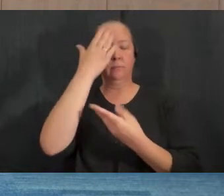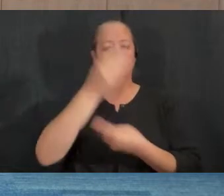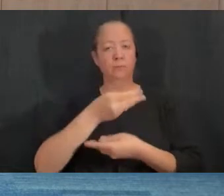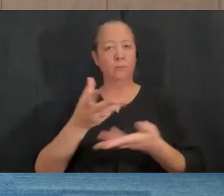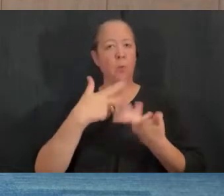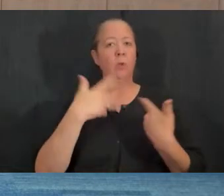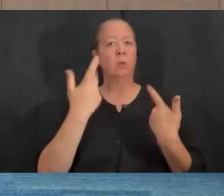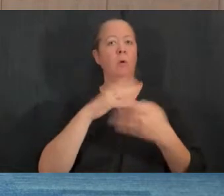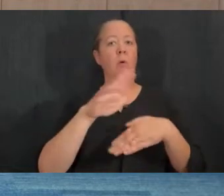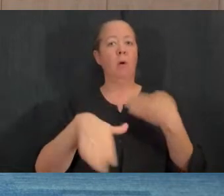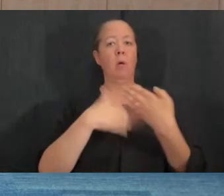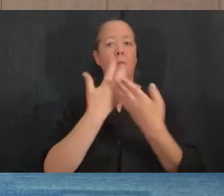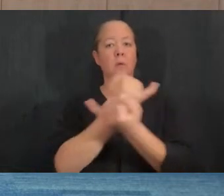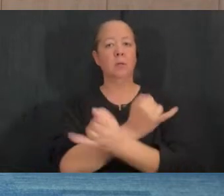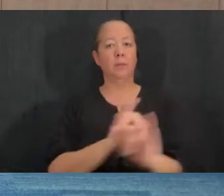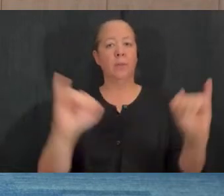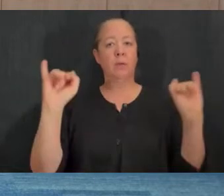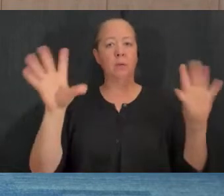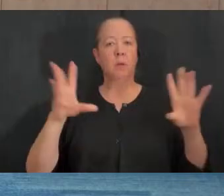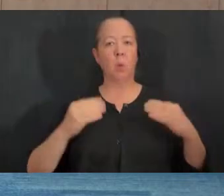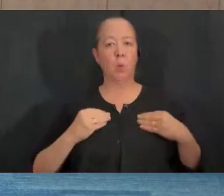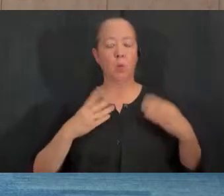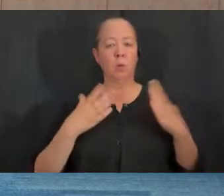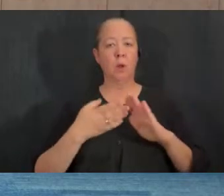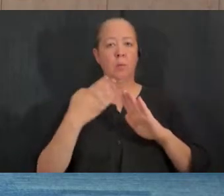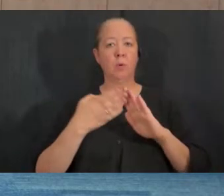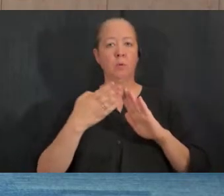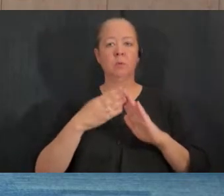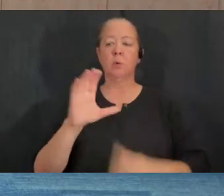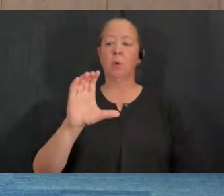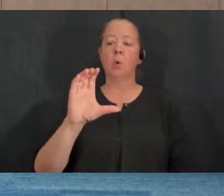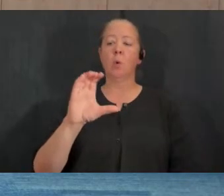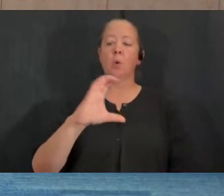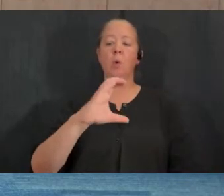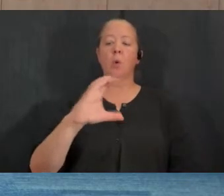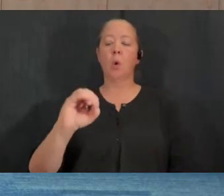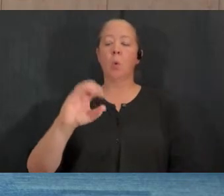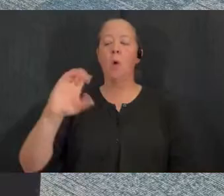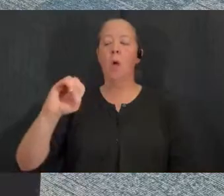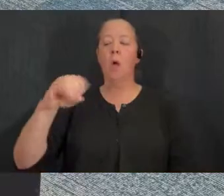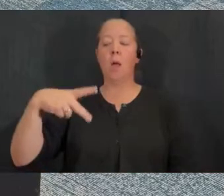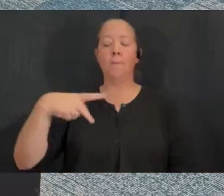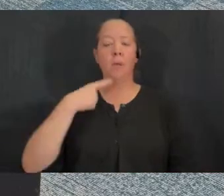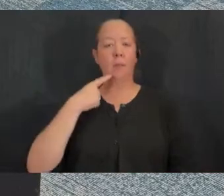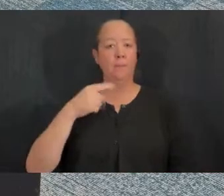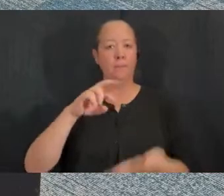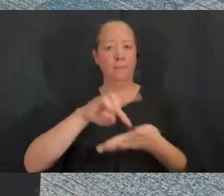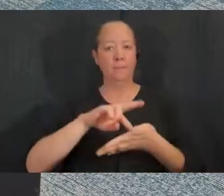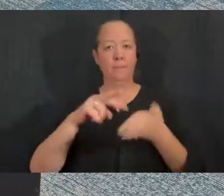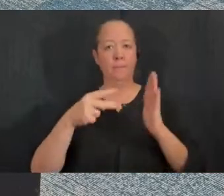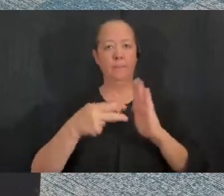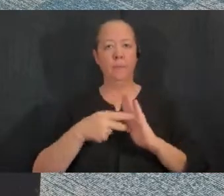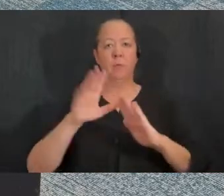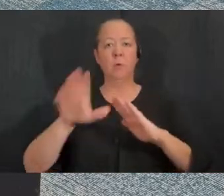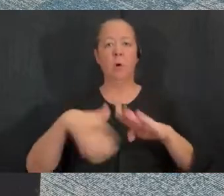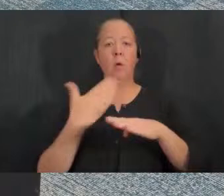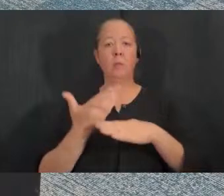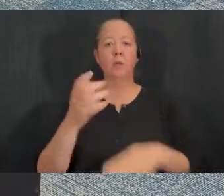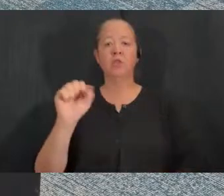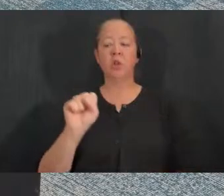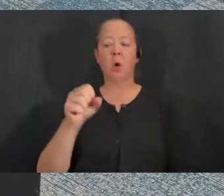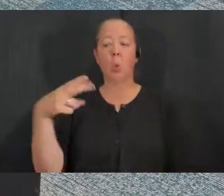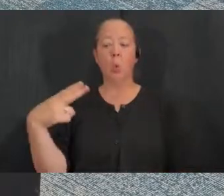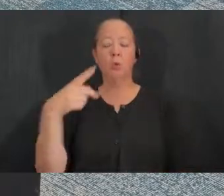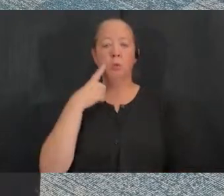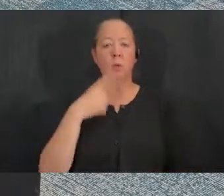operated. Ace is a co-op. It's a cooperative corporation, which means that all the shareholders are